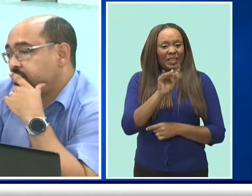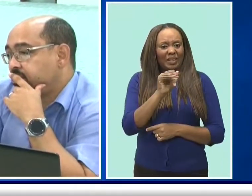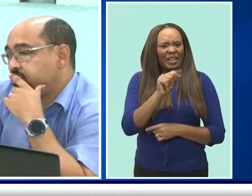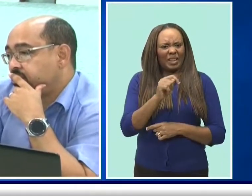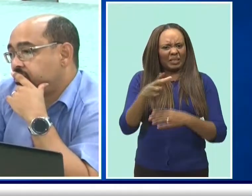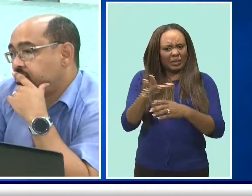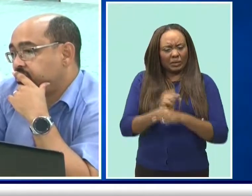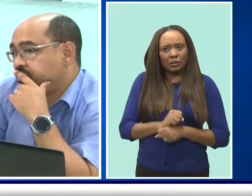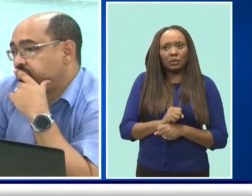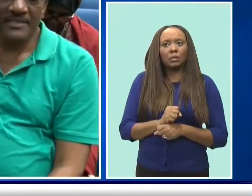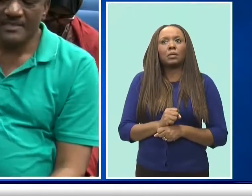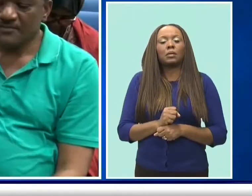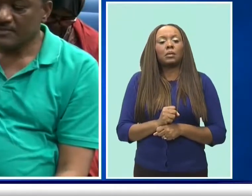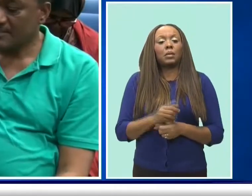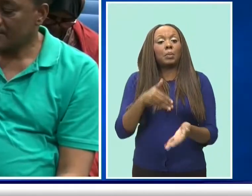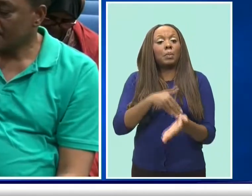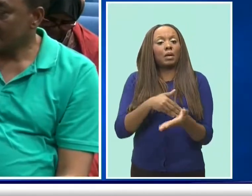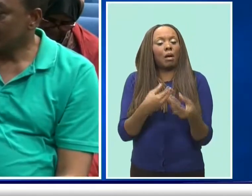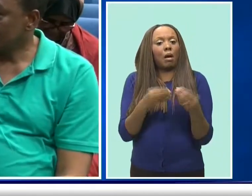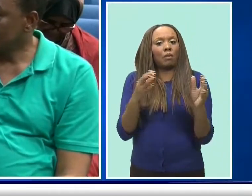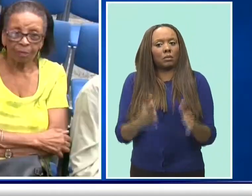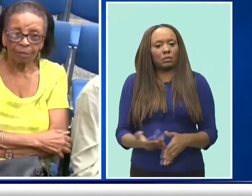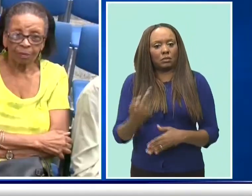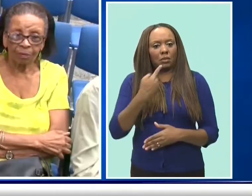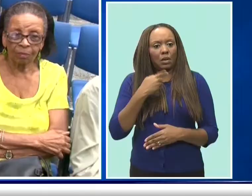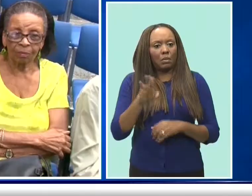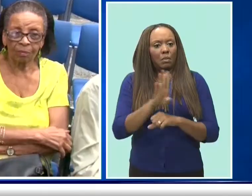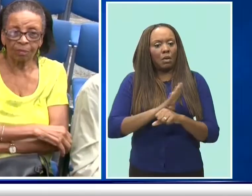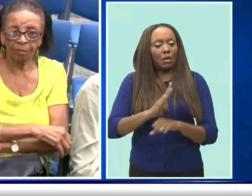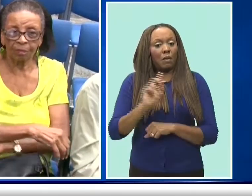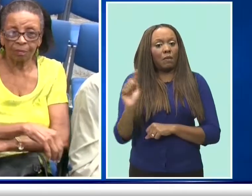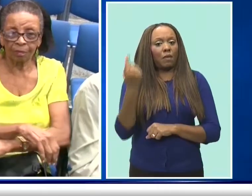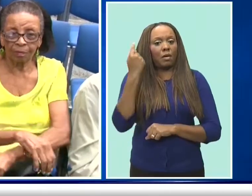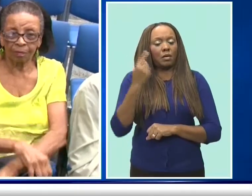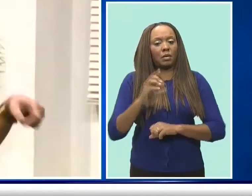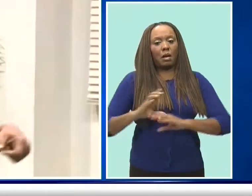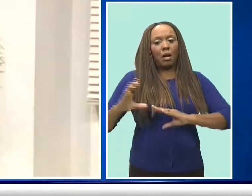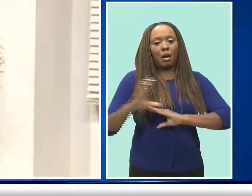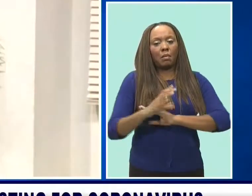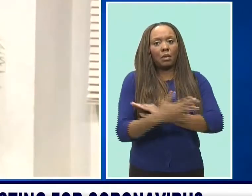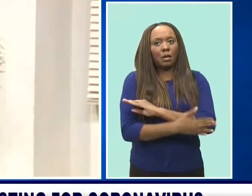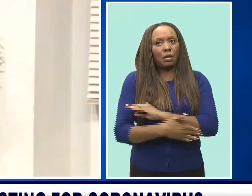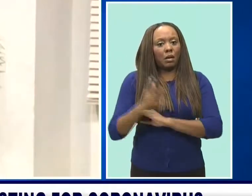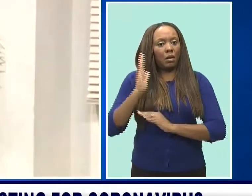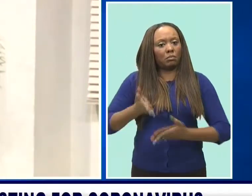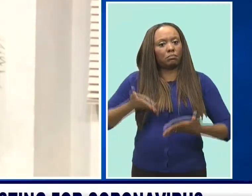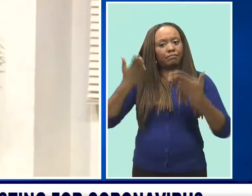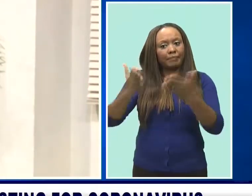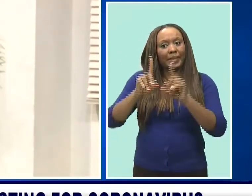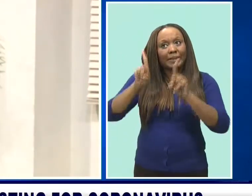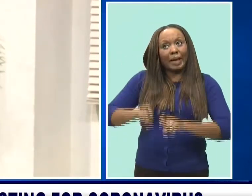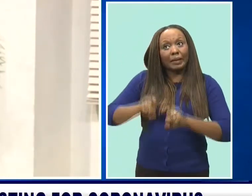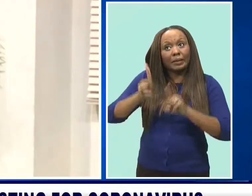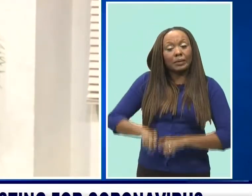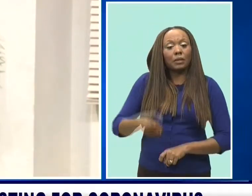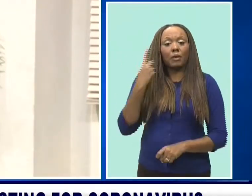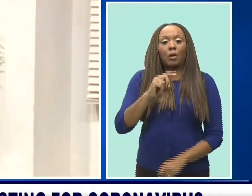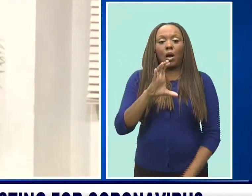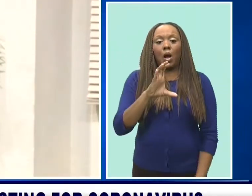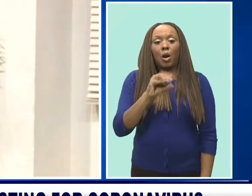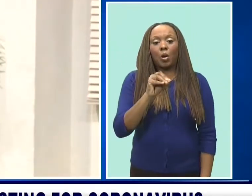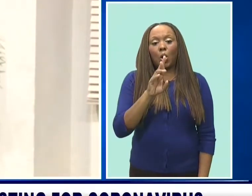the acting chief medical officer says Barbados will become the first Caribbean country to offer testing for its population. Barbados has